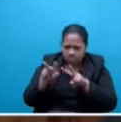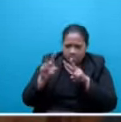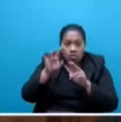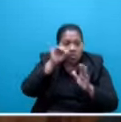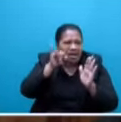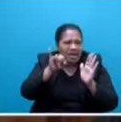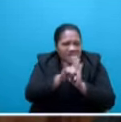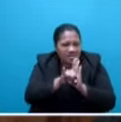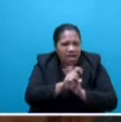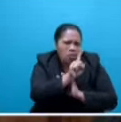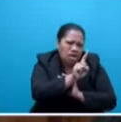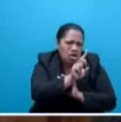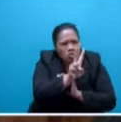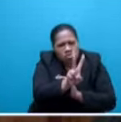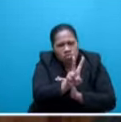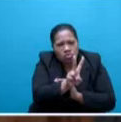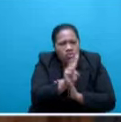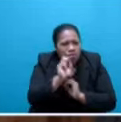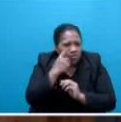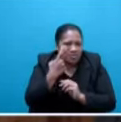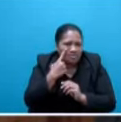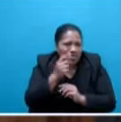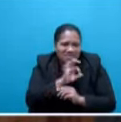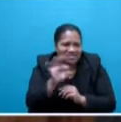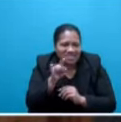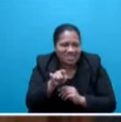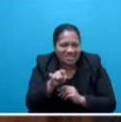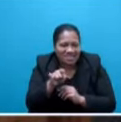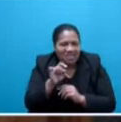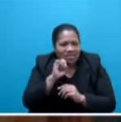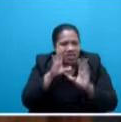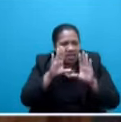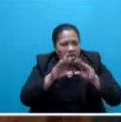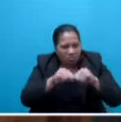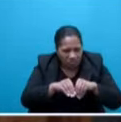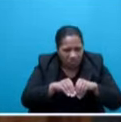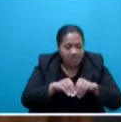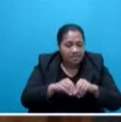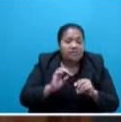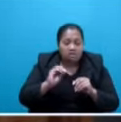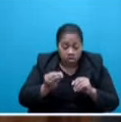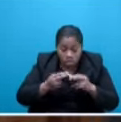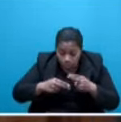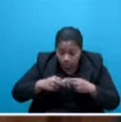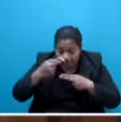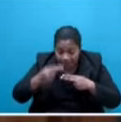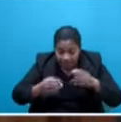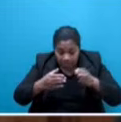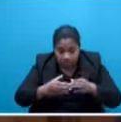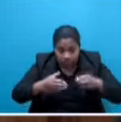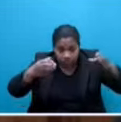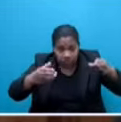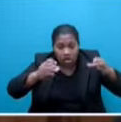cane. The promising variety is then planted at large scale for mill testing.